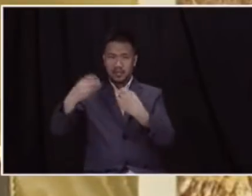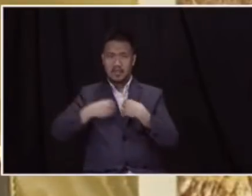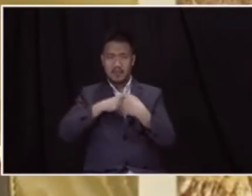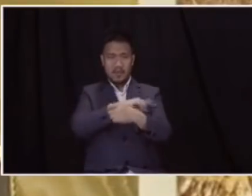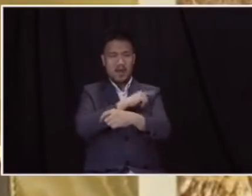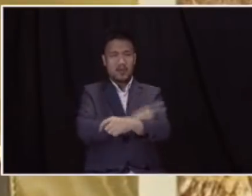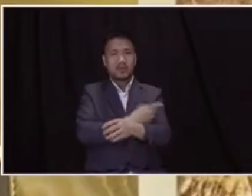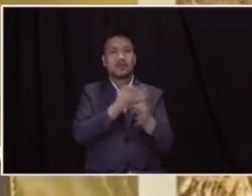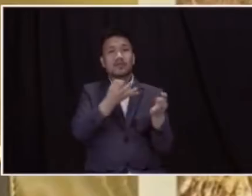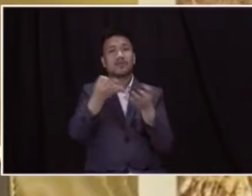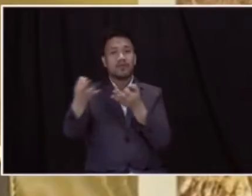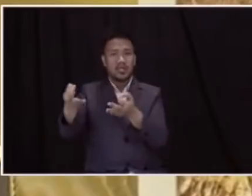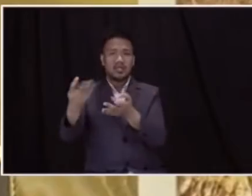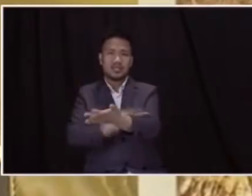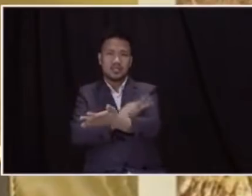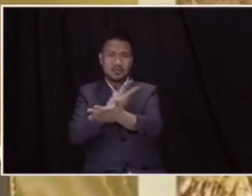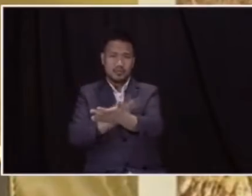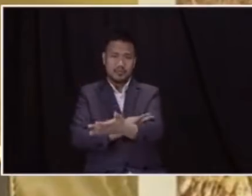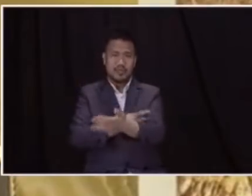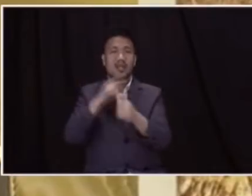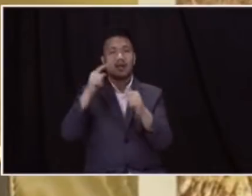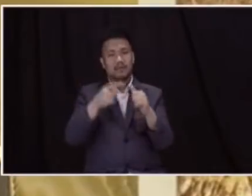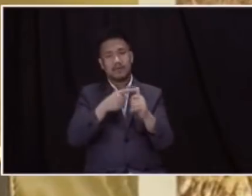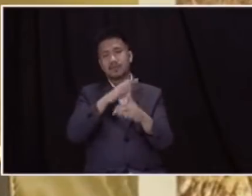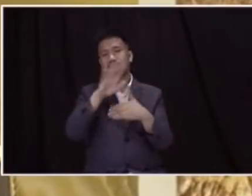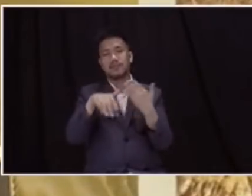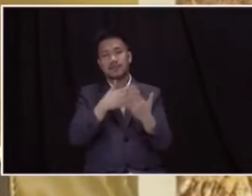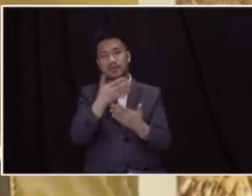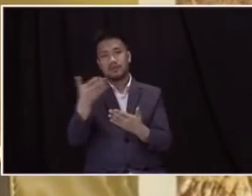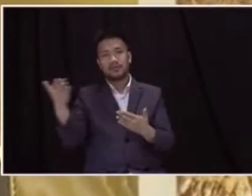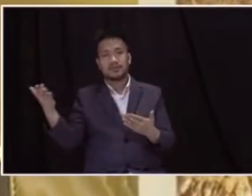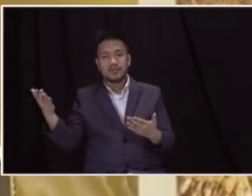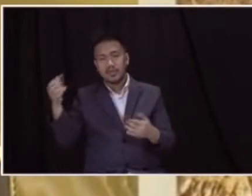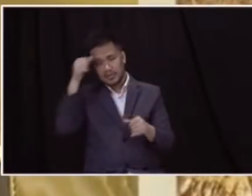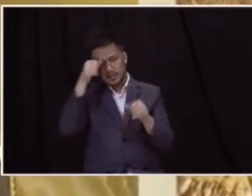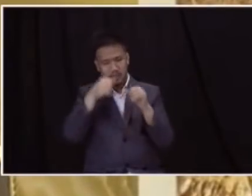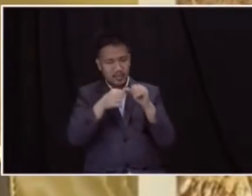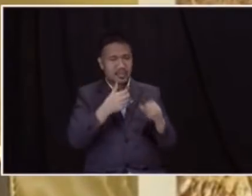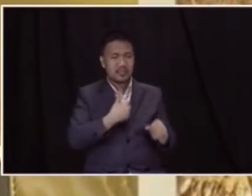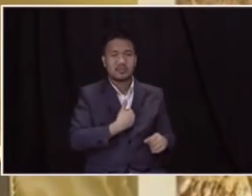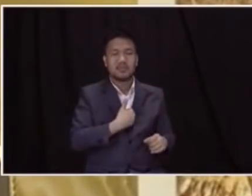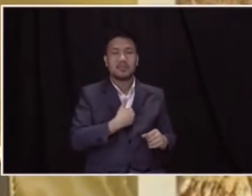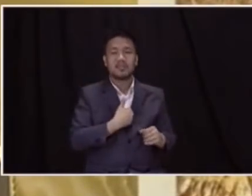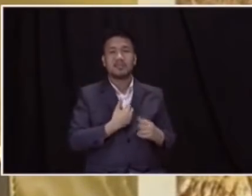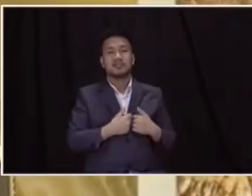my sheep. First of all, it reminds me